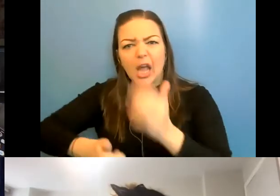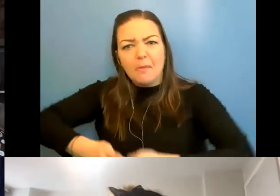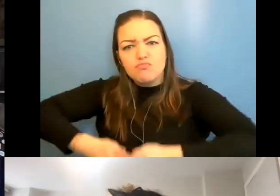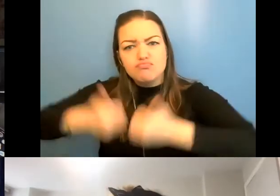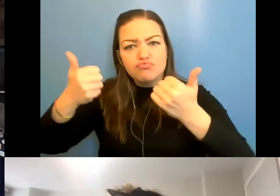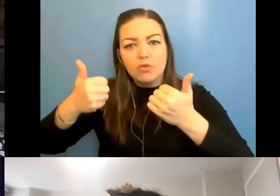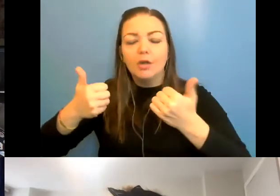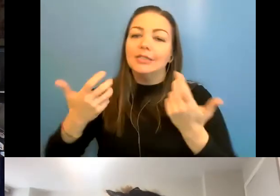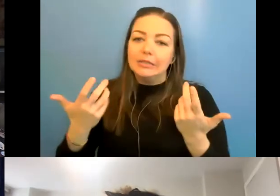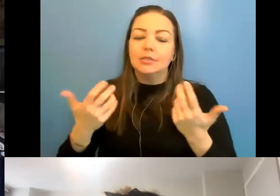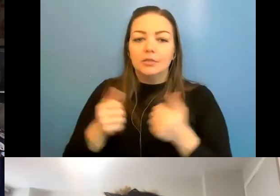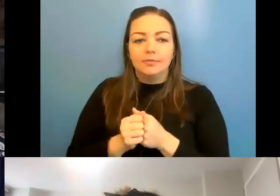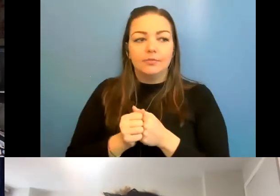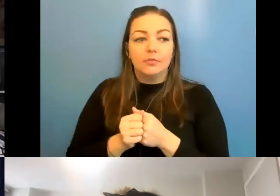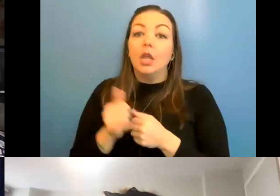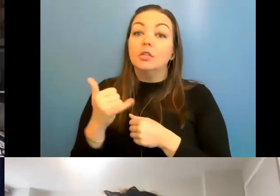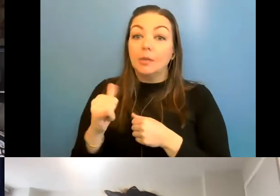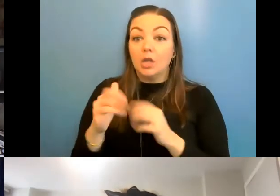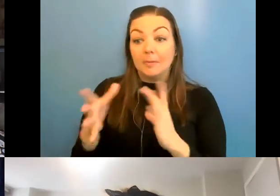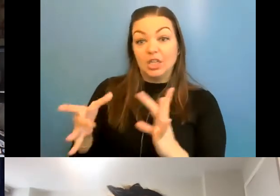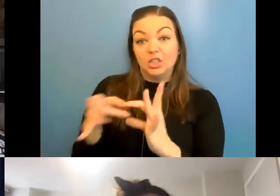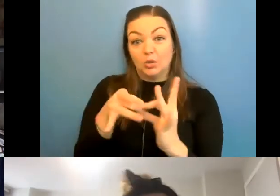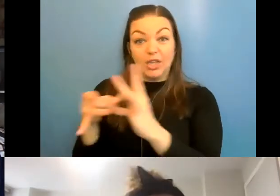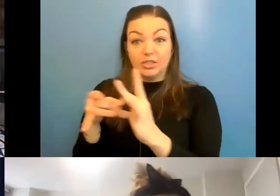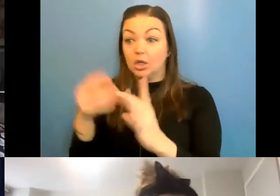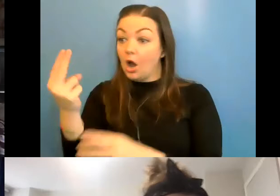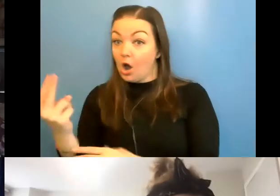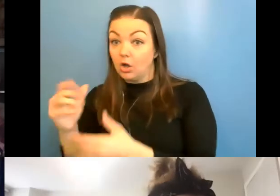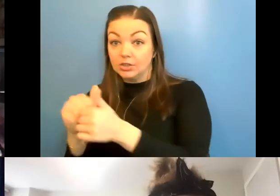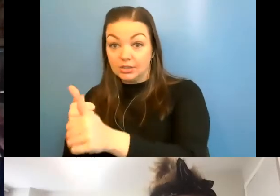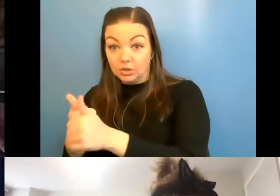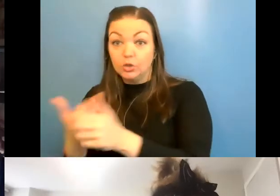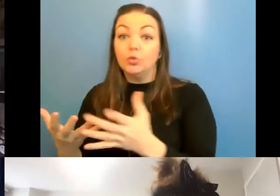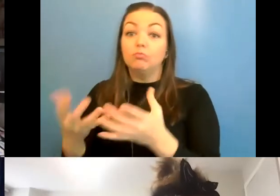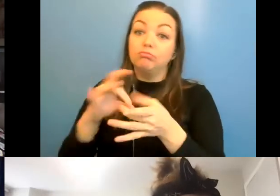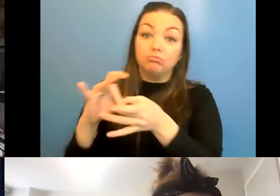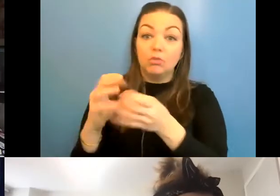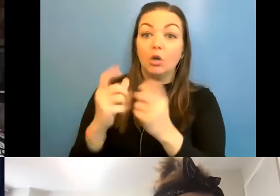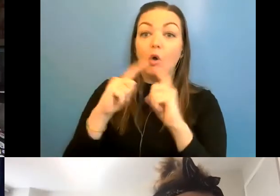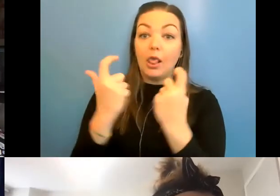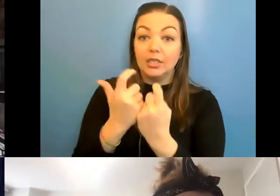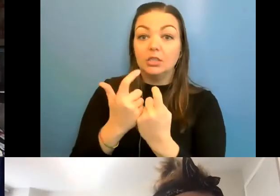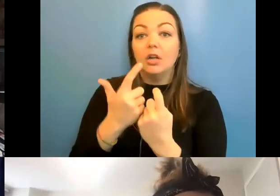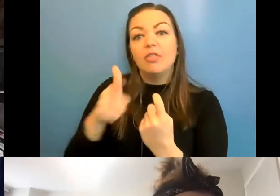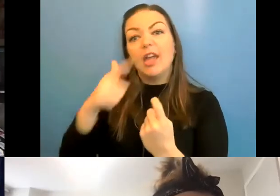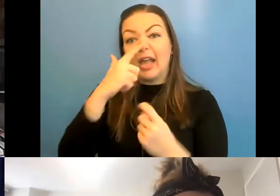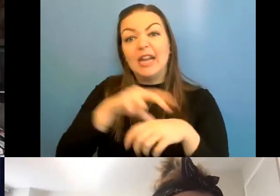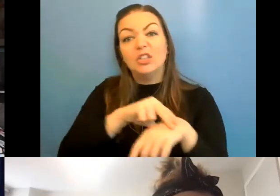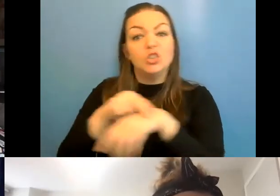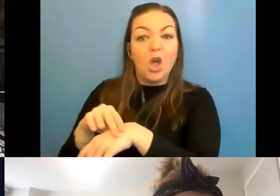an association with an arts institution, don't you? And people can come through maybe into internships or whatever it